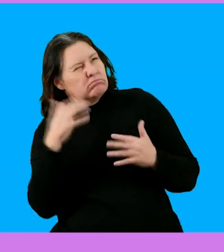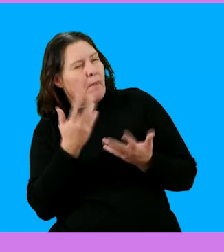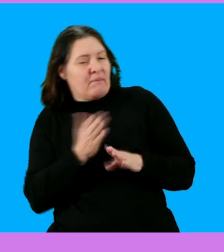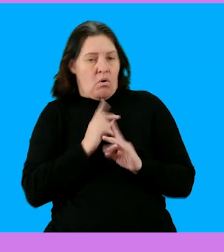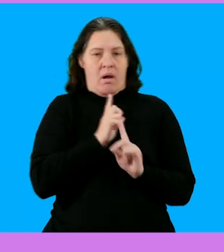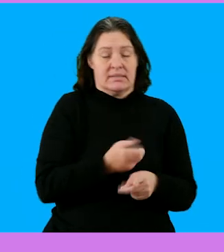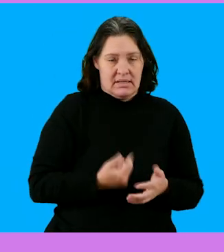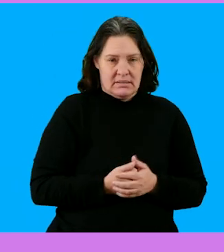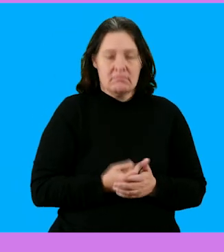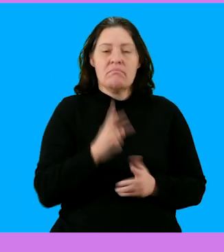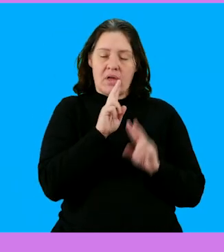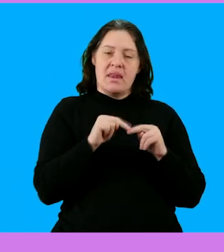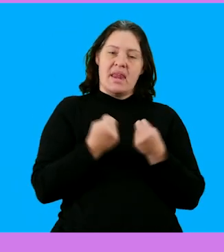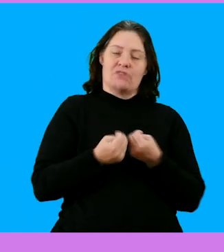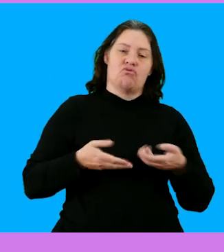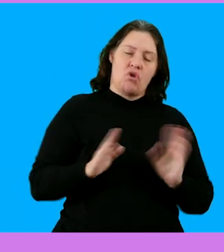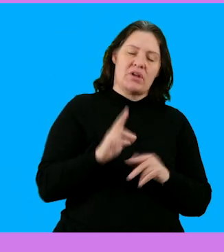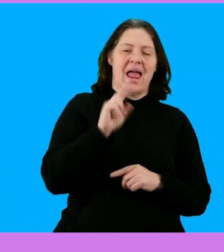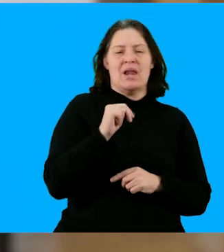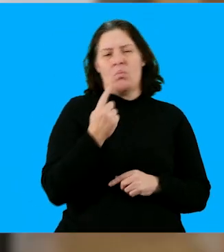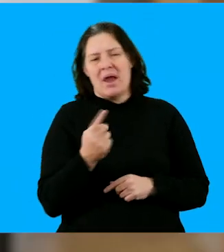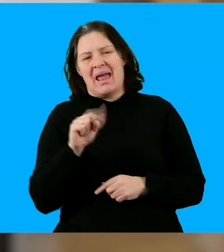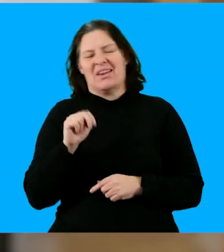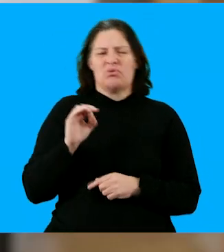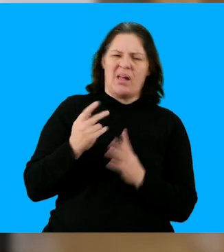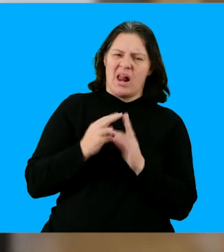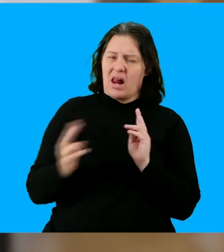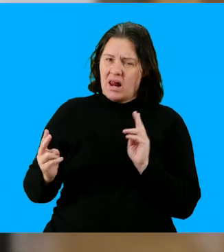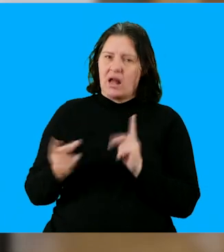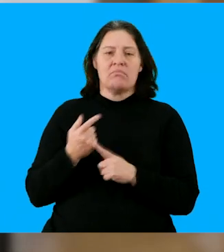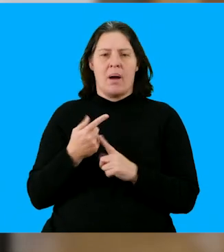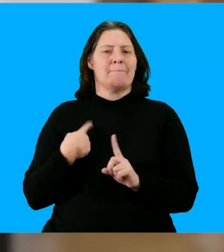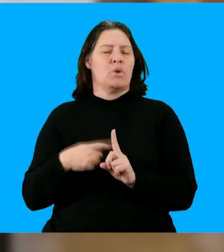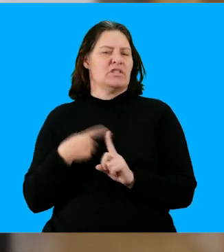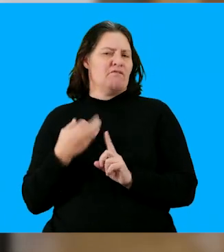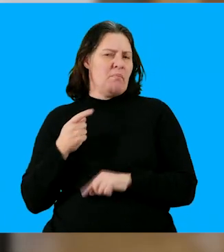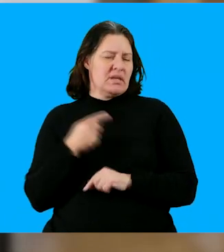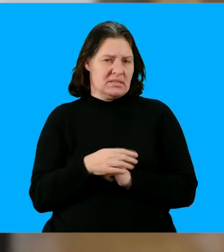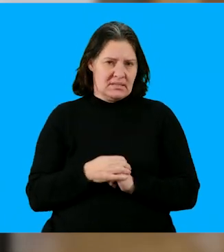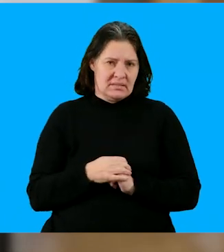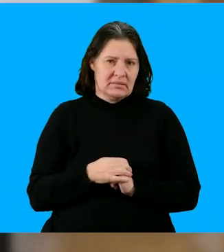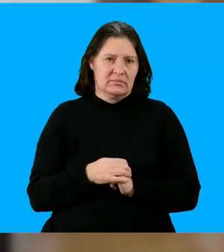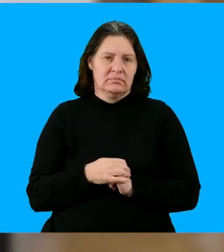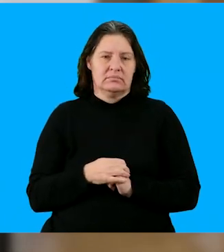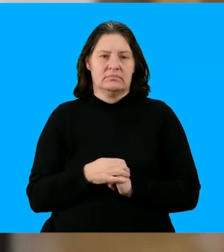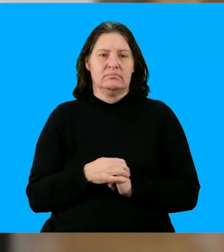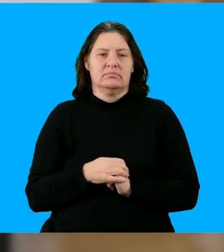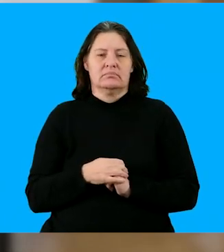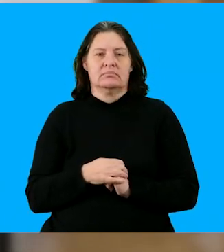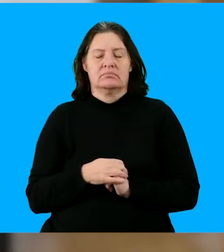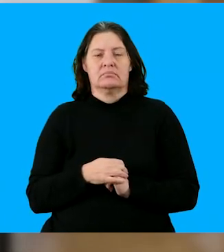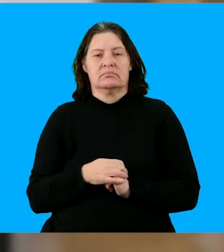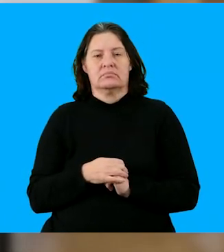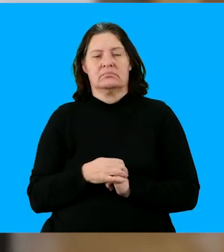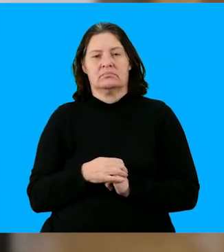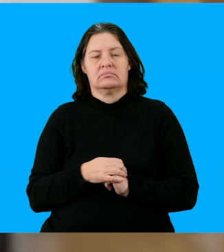we look about national roads, your N1, N3 and so forth, what are the advantages of that, right? It should be one, but